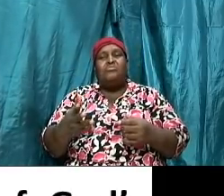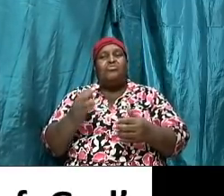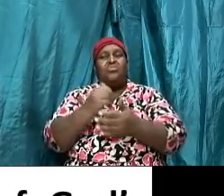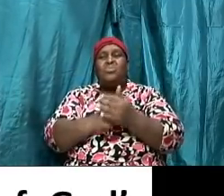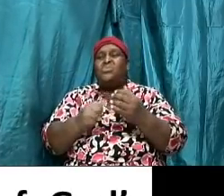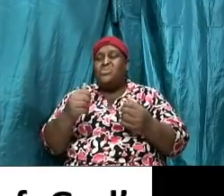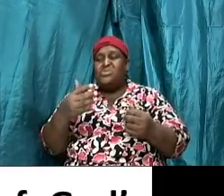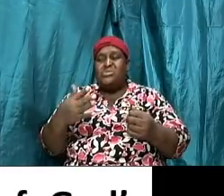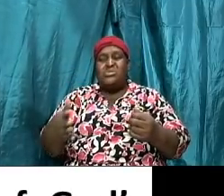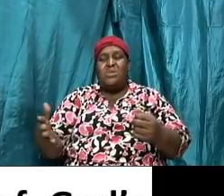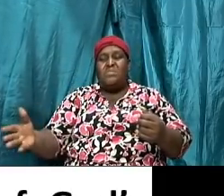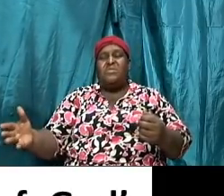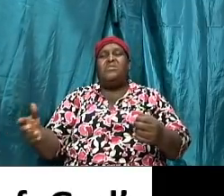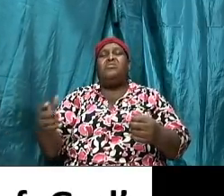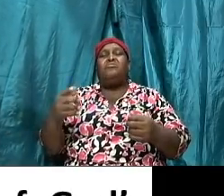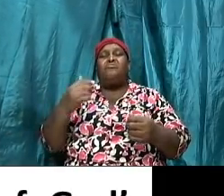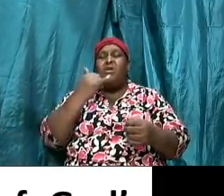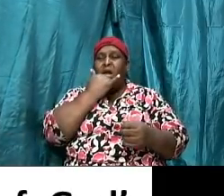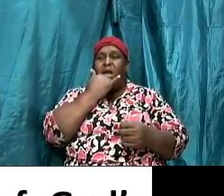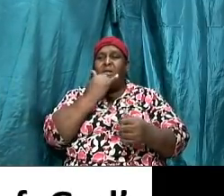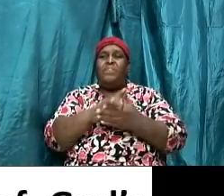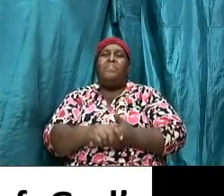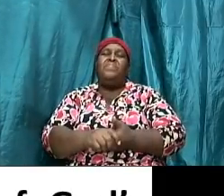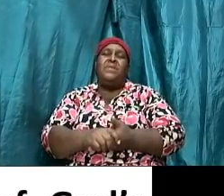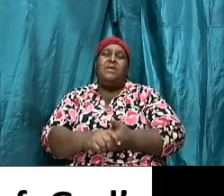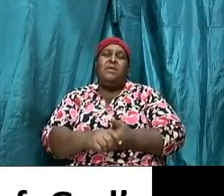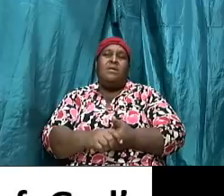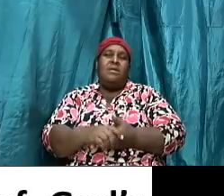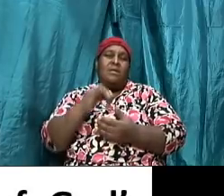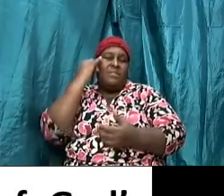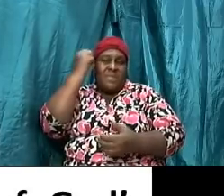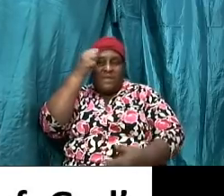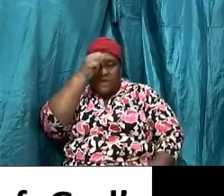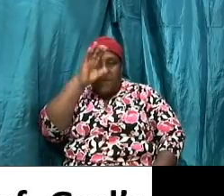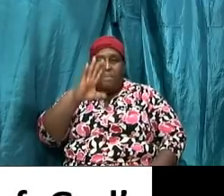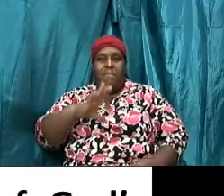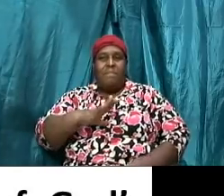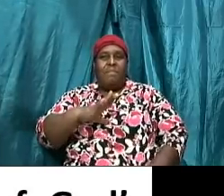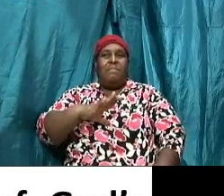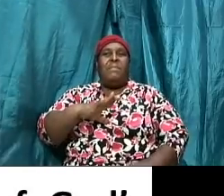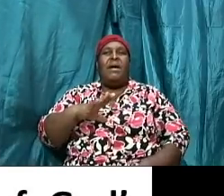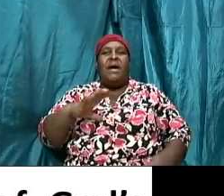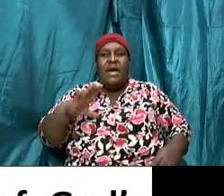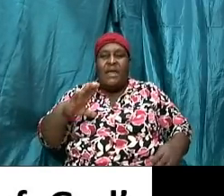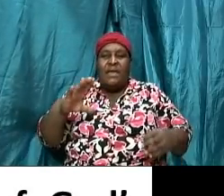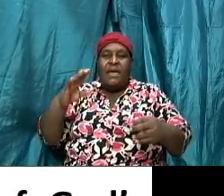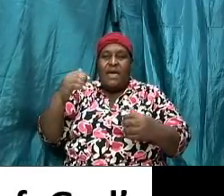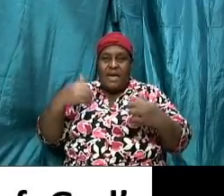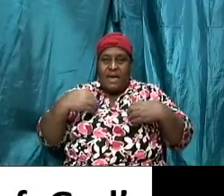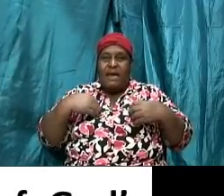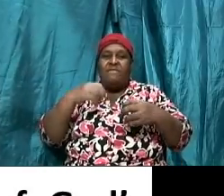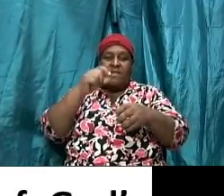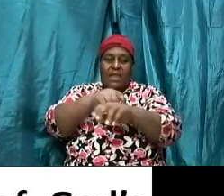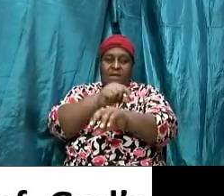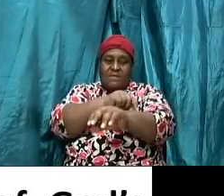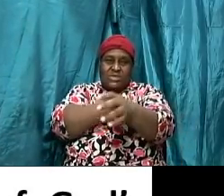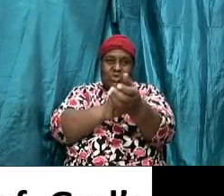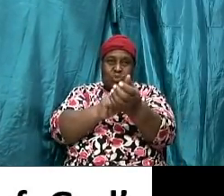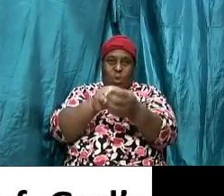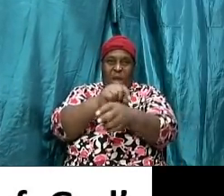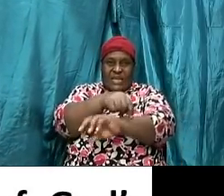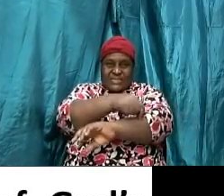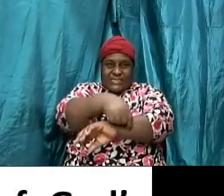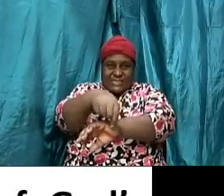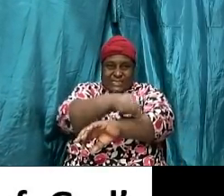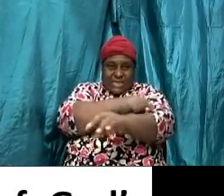man catch leprosy, for example, then we know that he would have to be outside of the camp. He could not come in,